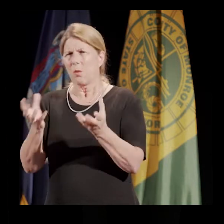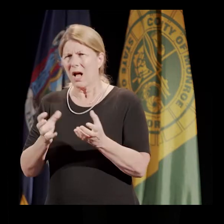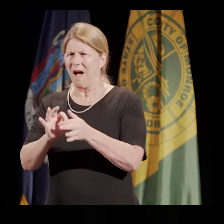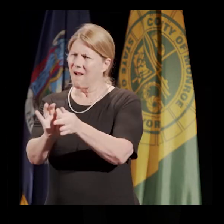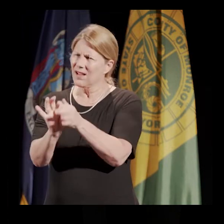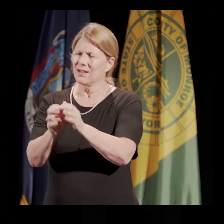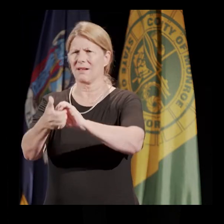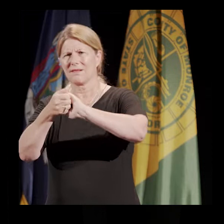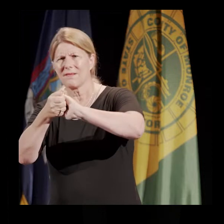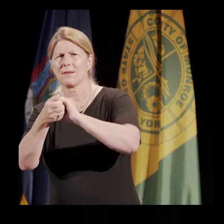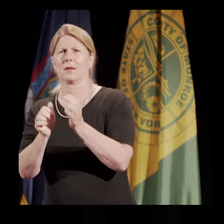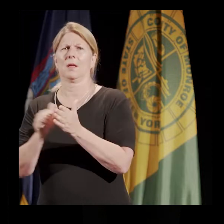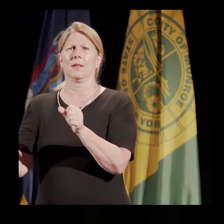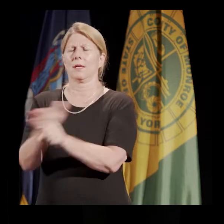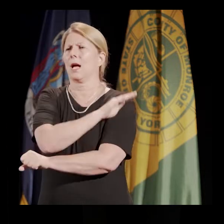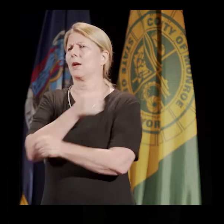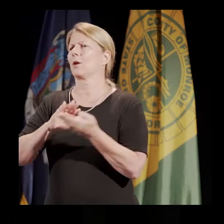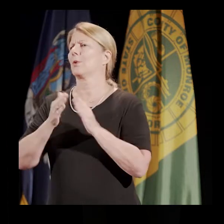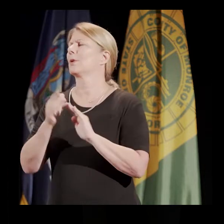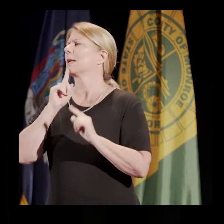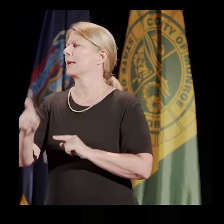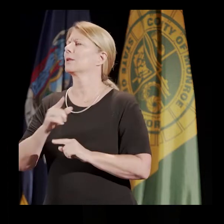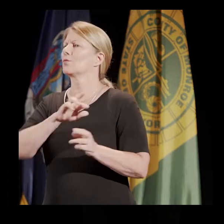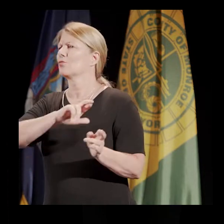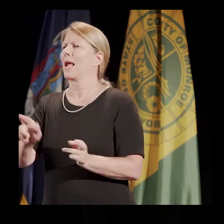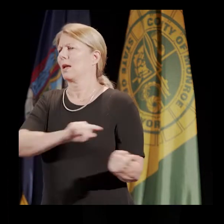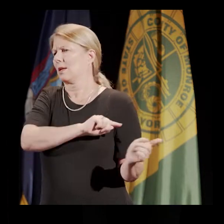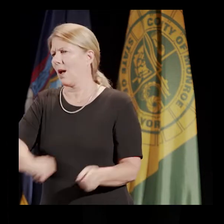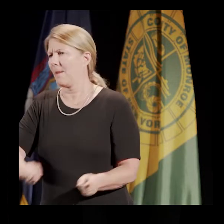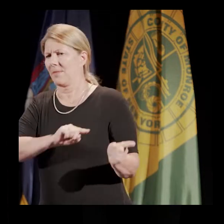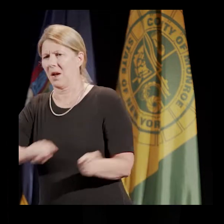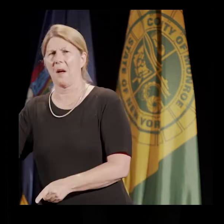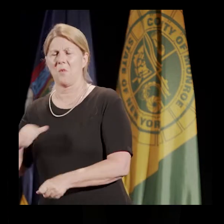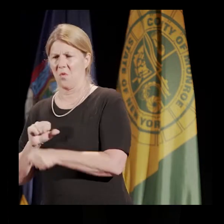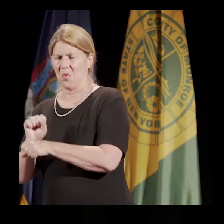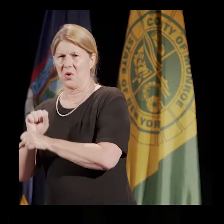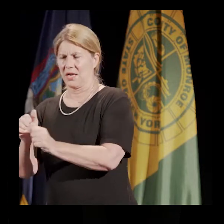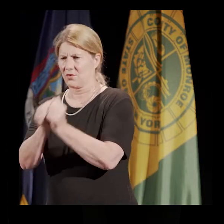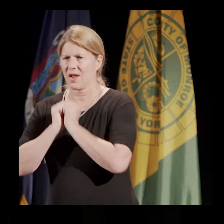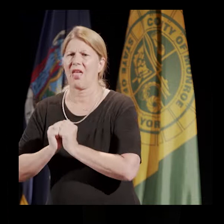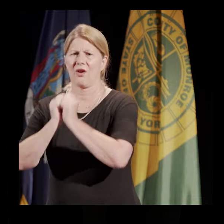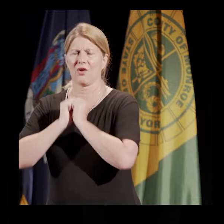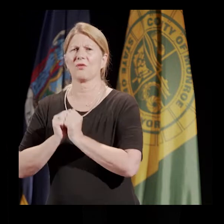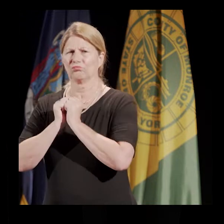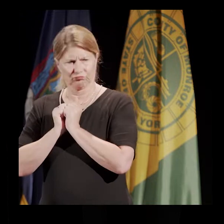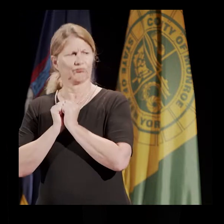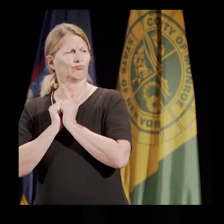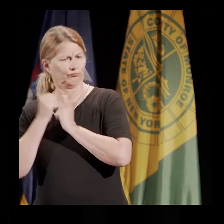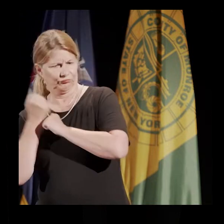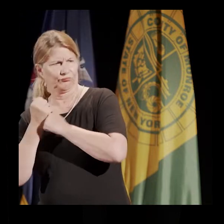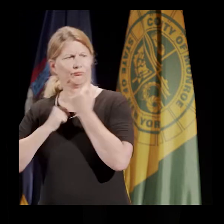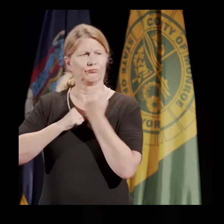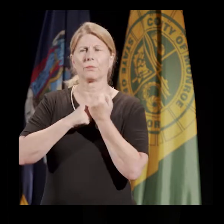community is ready to come together and work together, side by side, shoulder to shoulder, to move this